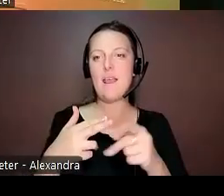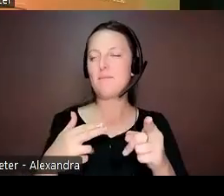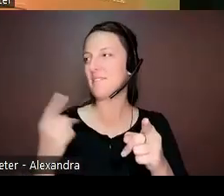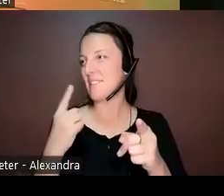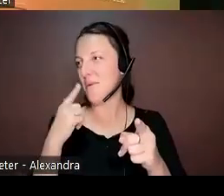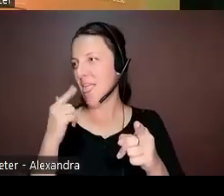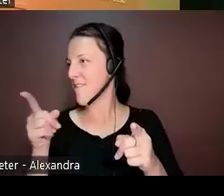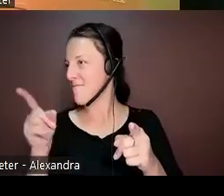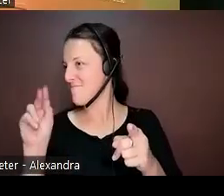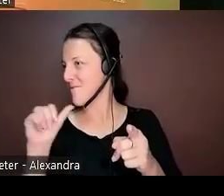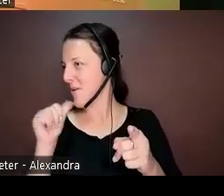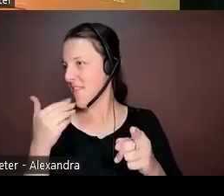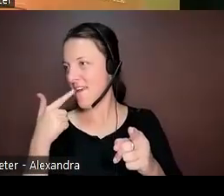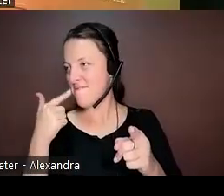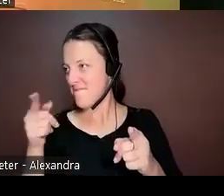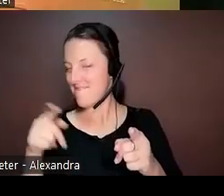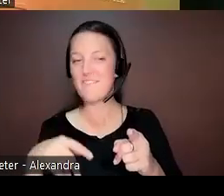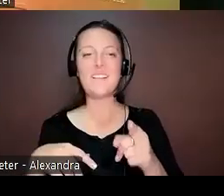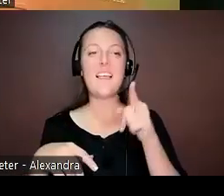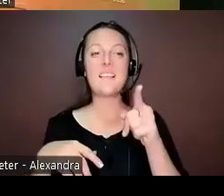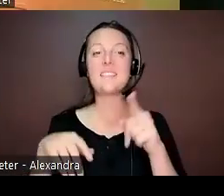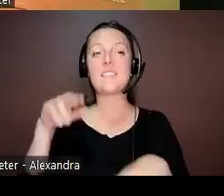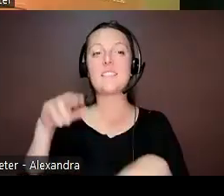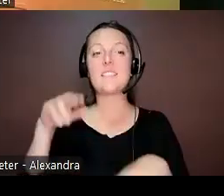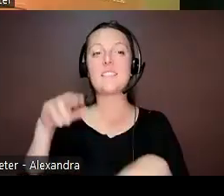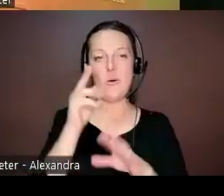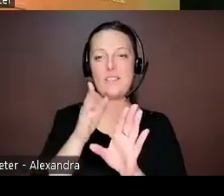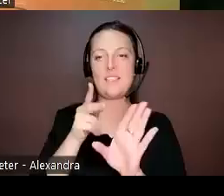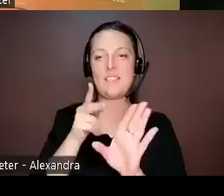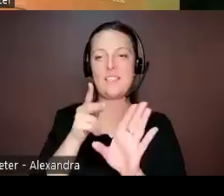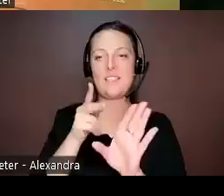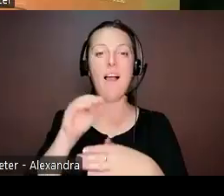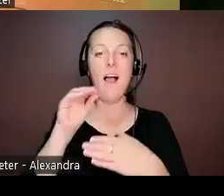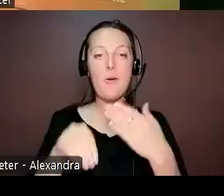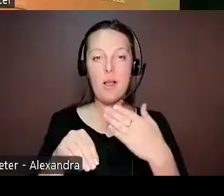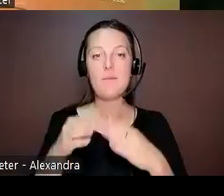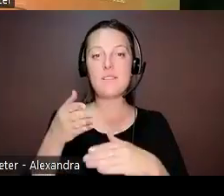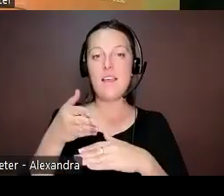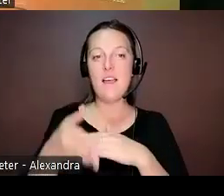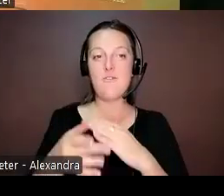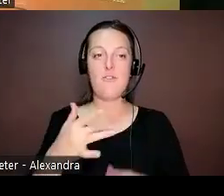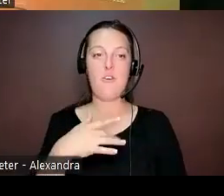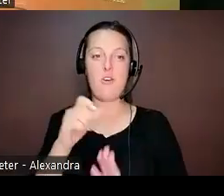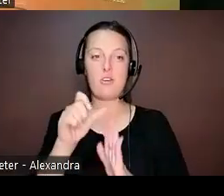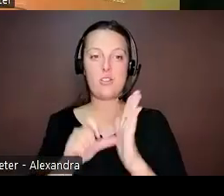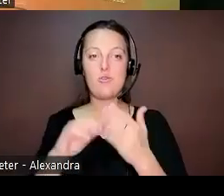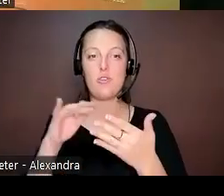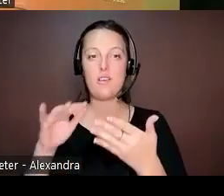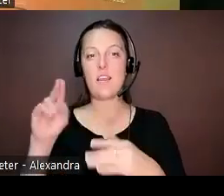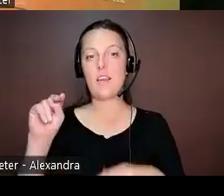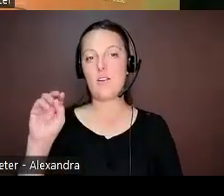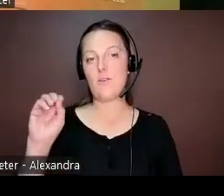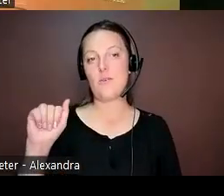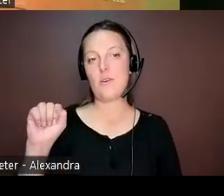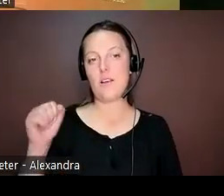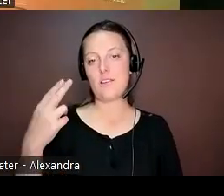This is the neuropsychiatric outcomes surgery. That was my son. And I'm spending way too much time